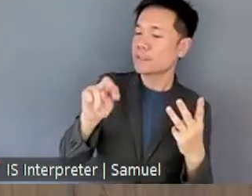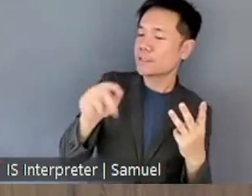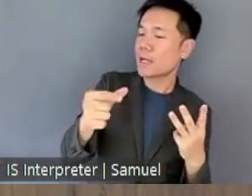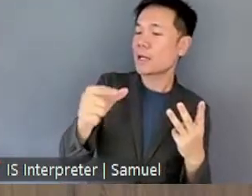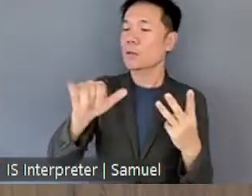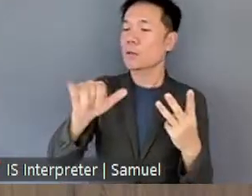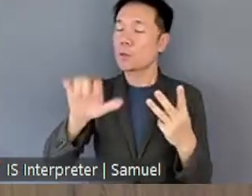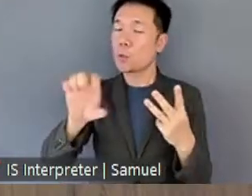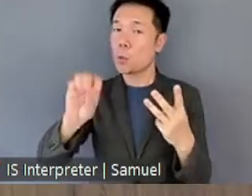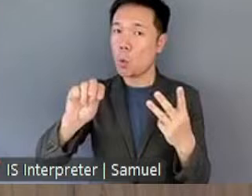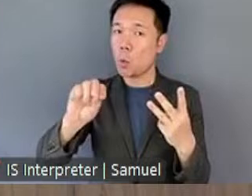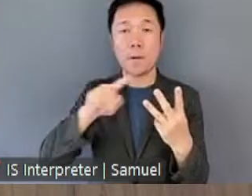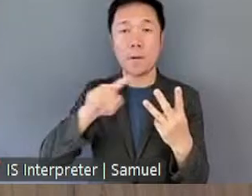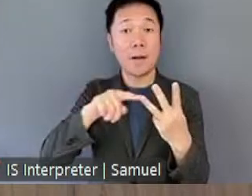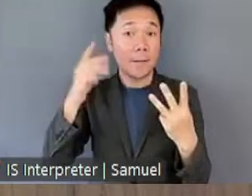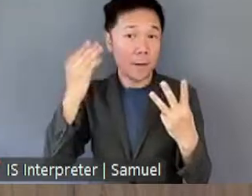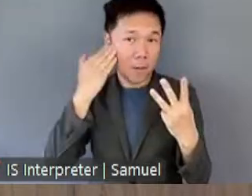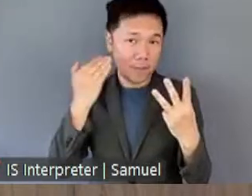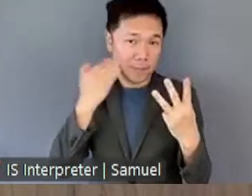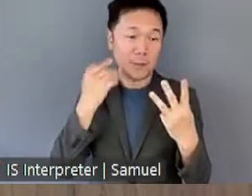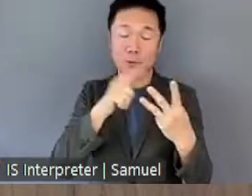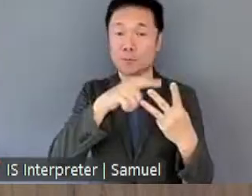of Korea as vice chairs.